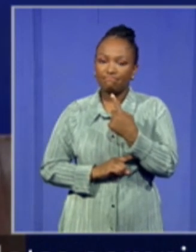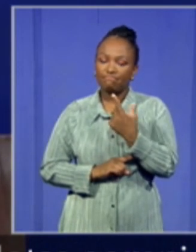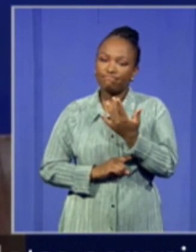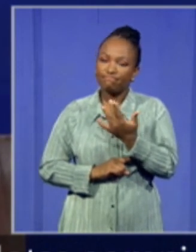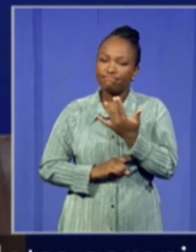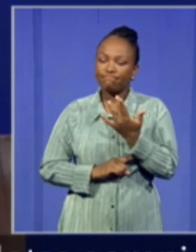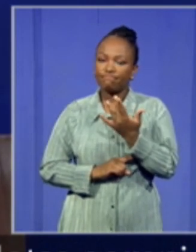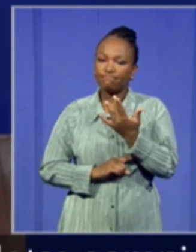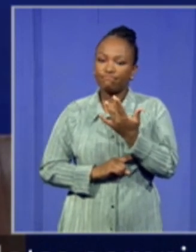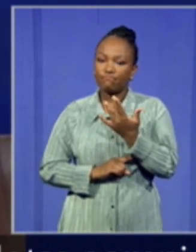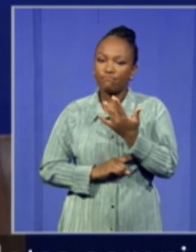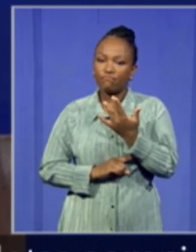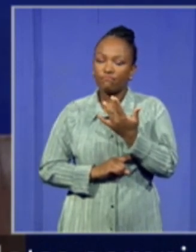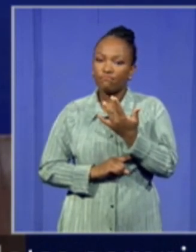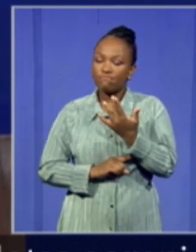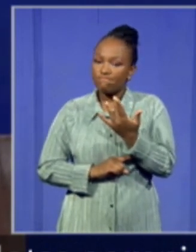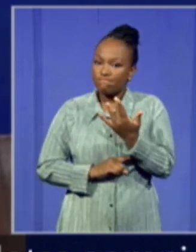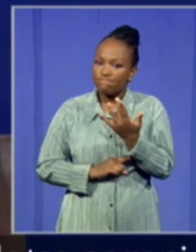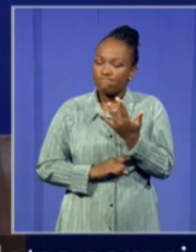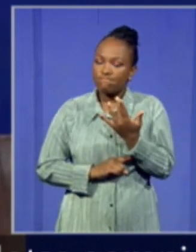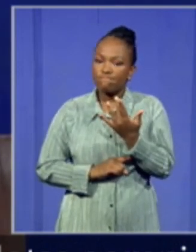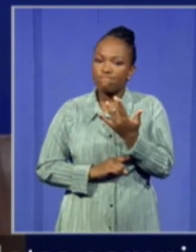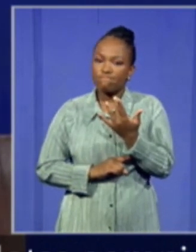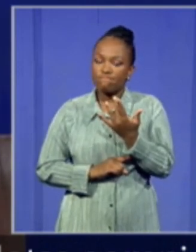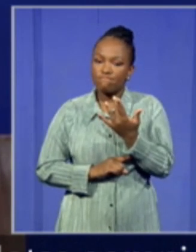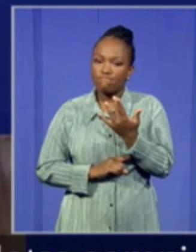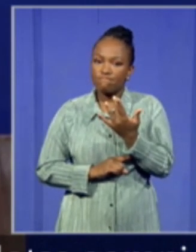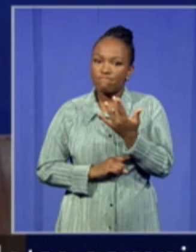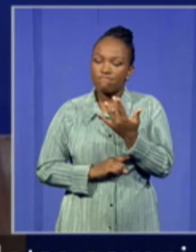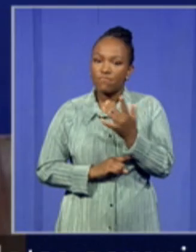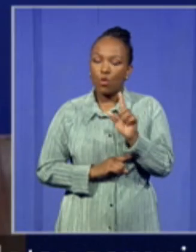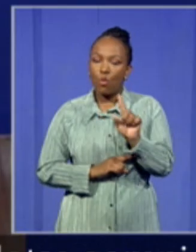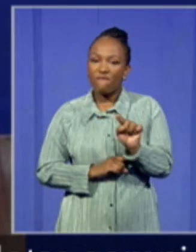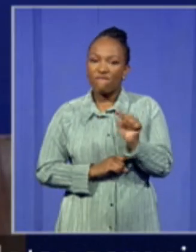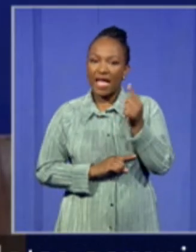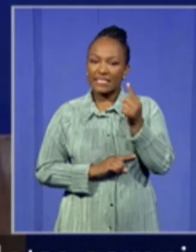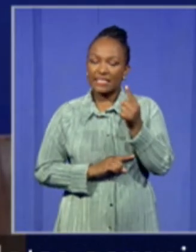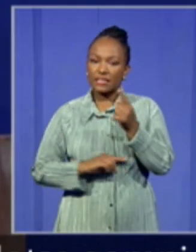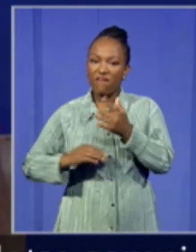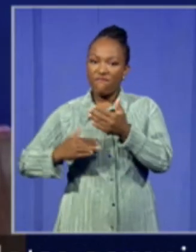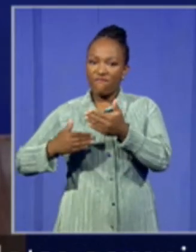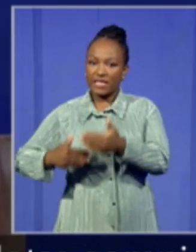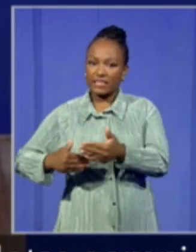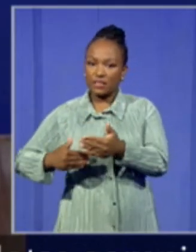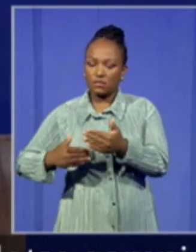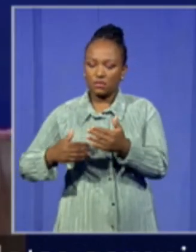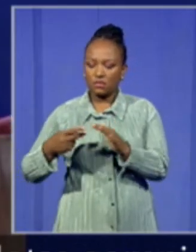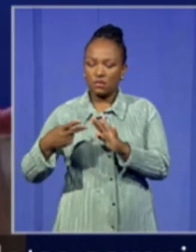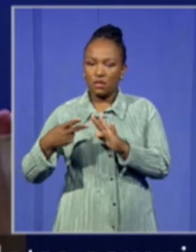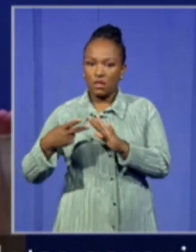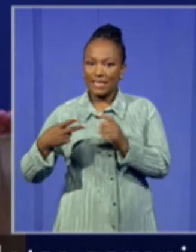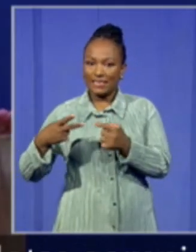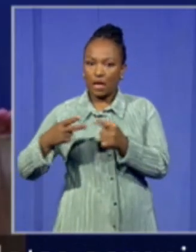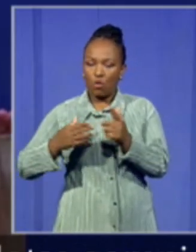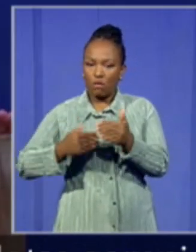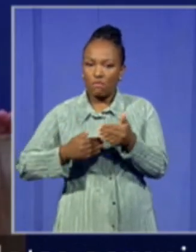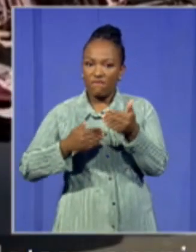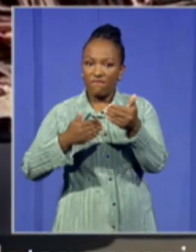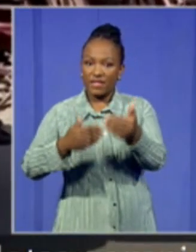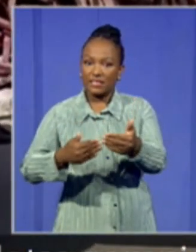that to move from the first phase to the second phase is not something